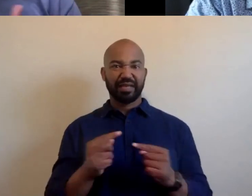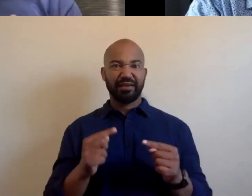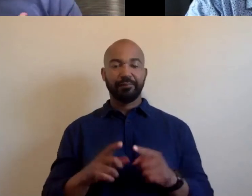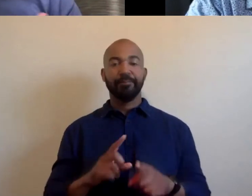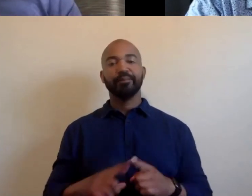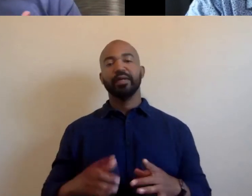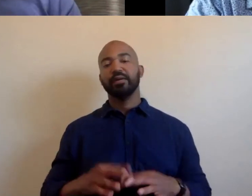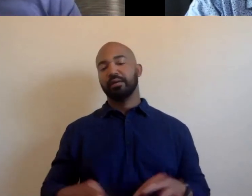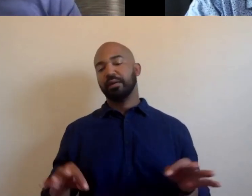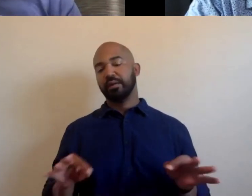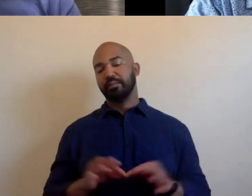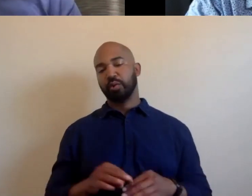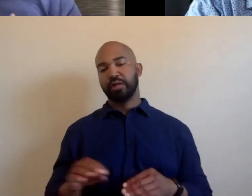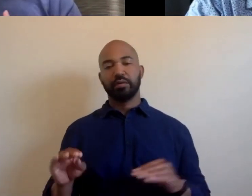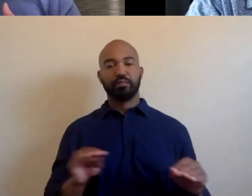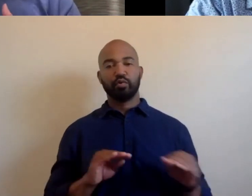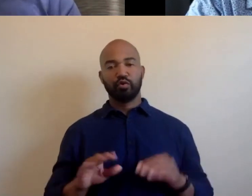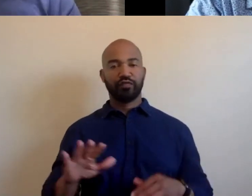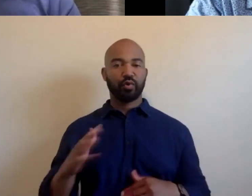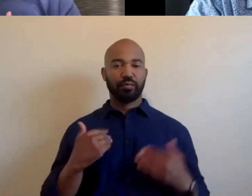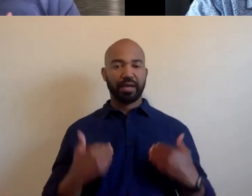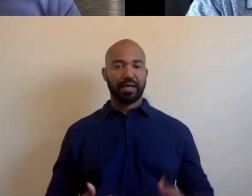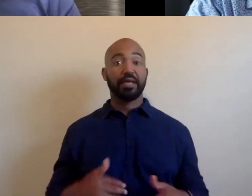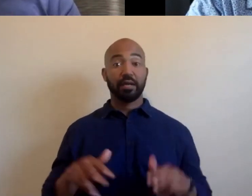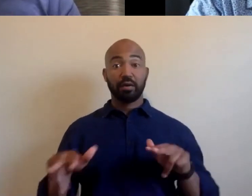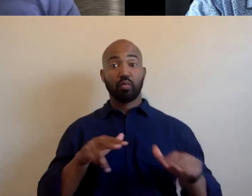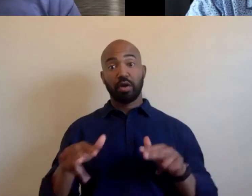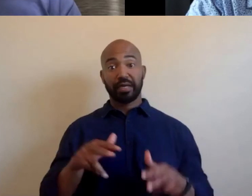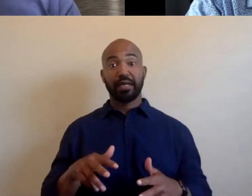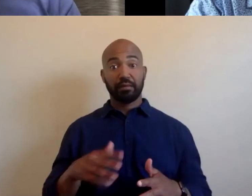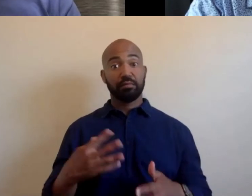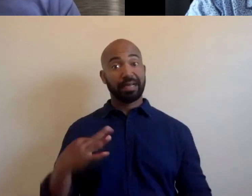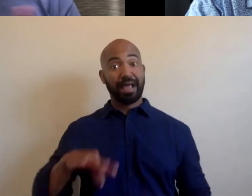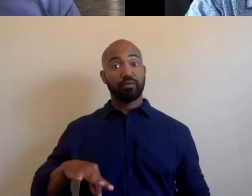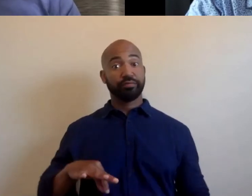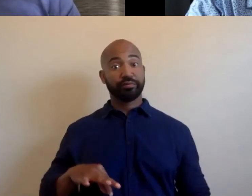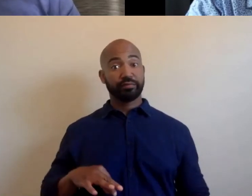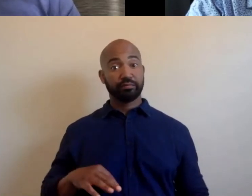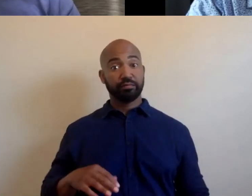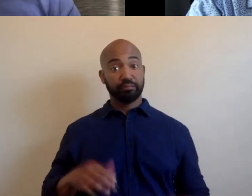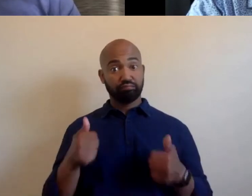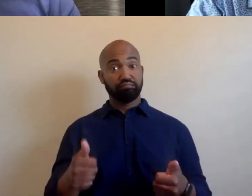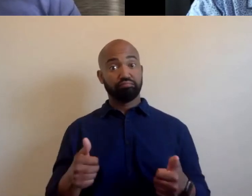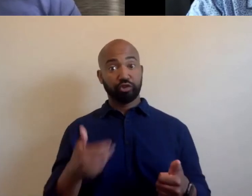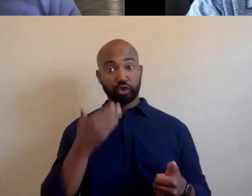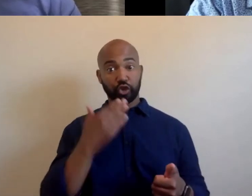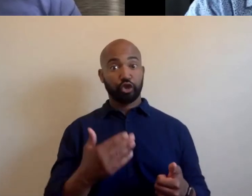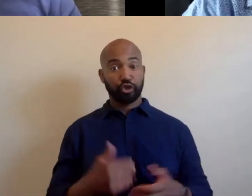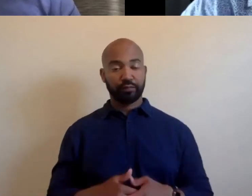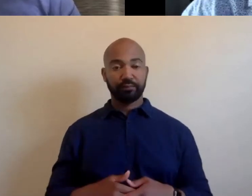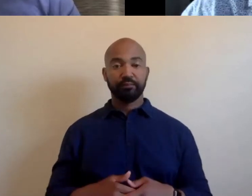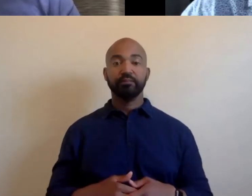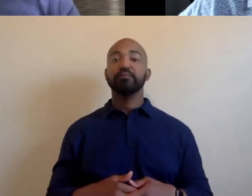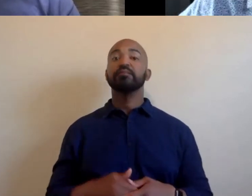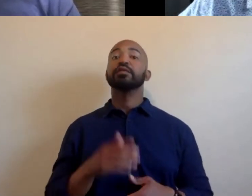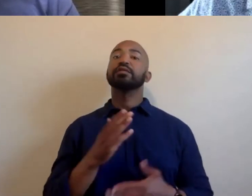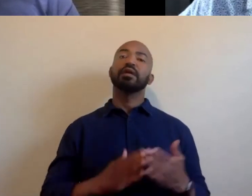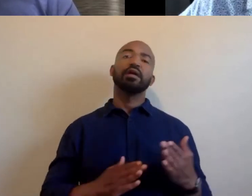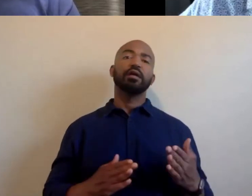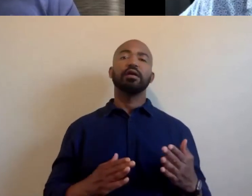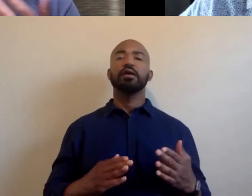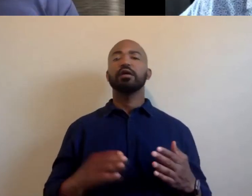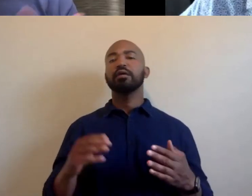and walking absolutely counts. It's a really great benefit. There are some studies that suggest walking 10 to 15 minutes a